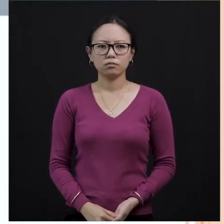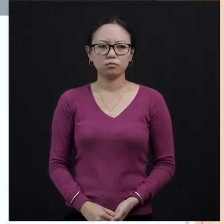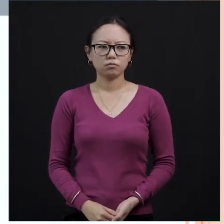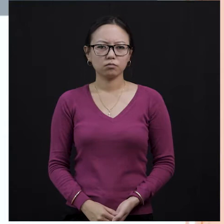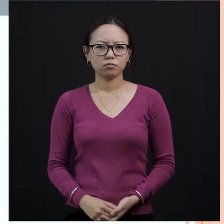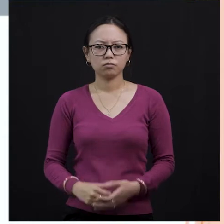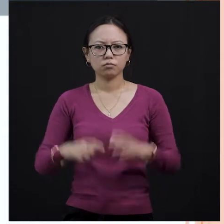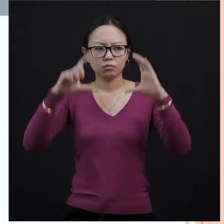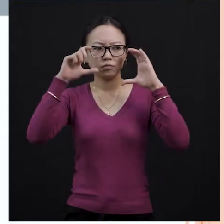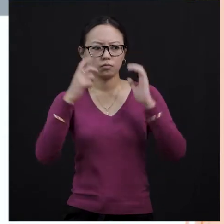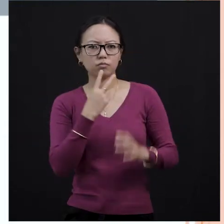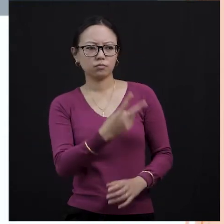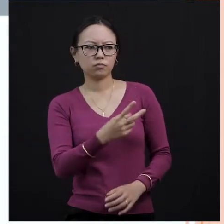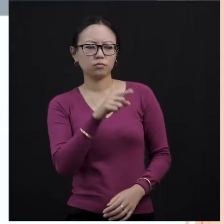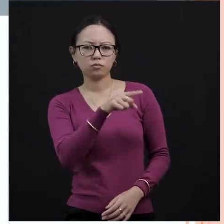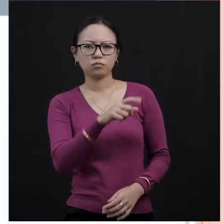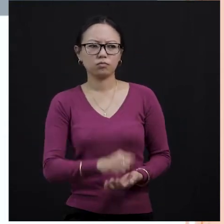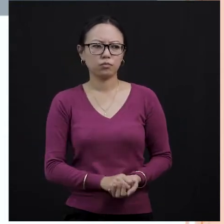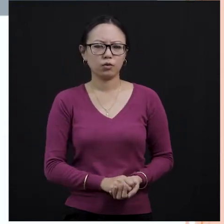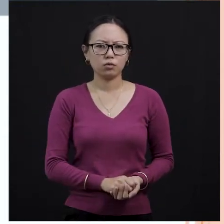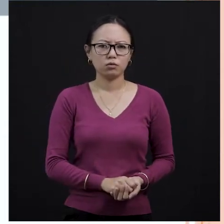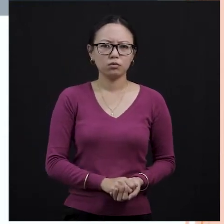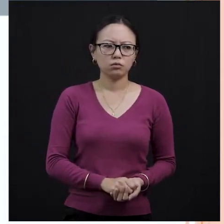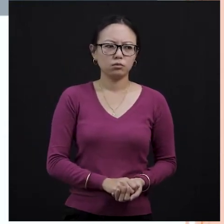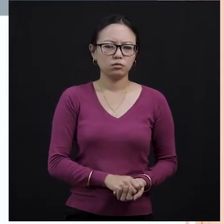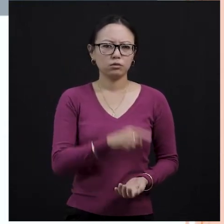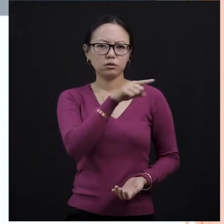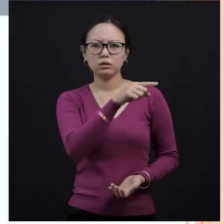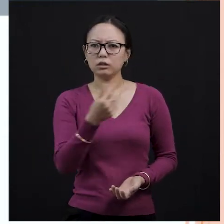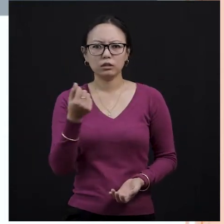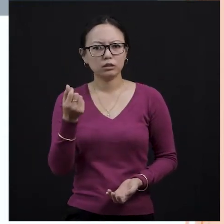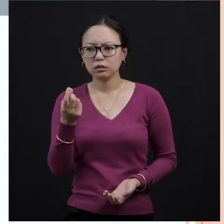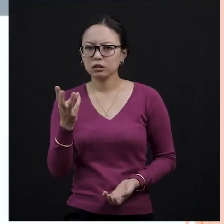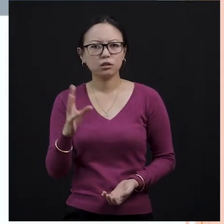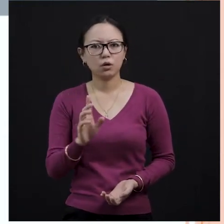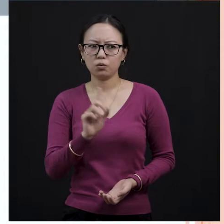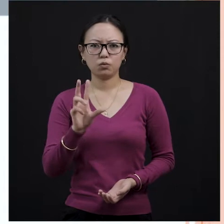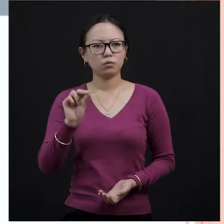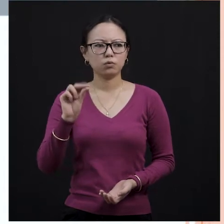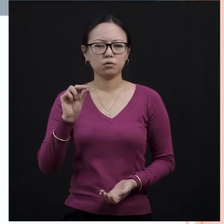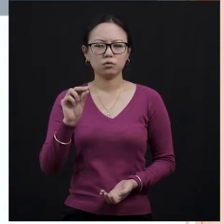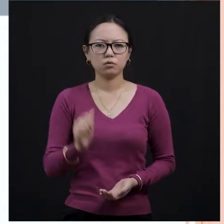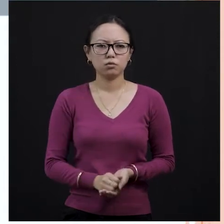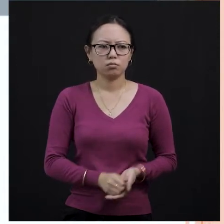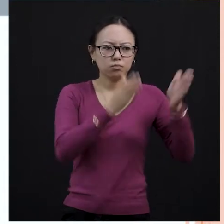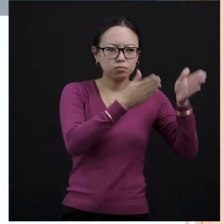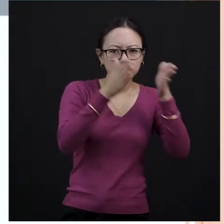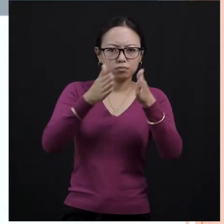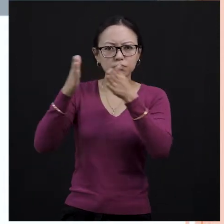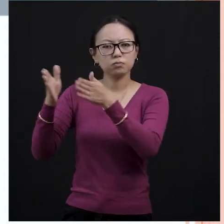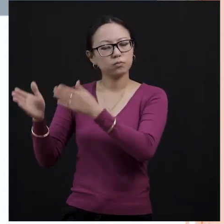numbers are unorganized. You do not count in this manner, right? There is a proper order to count